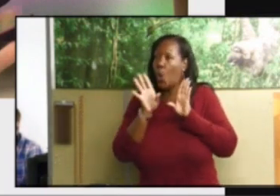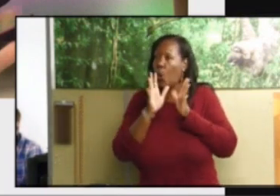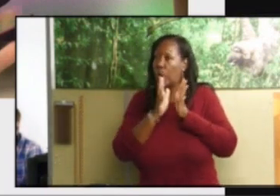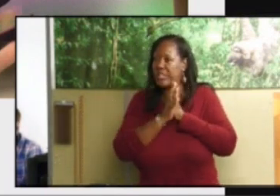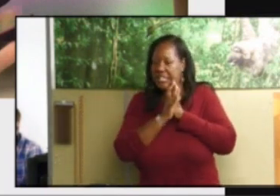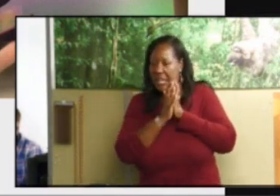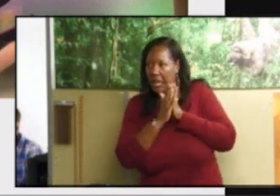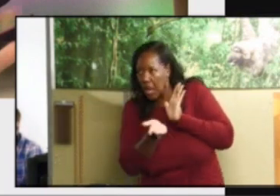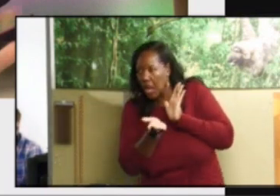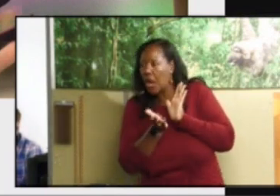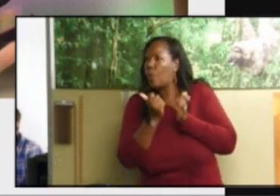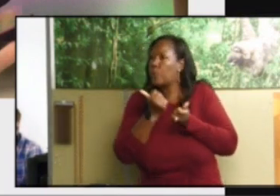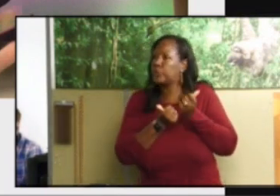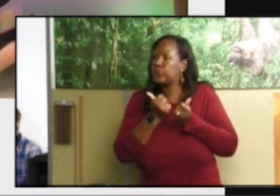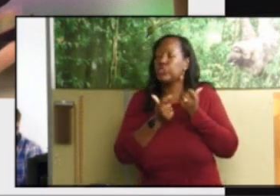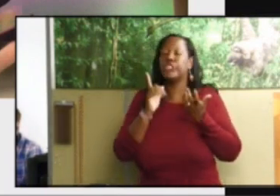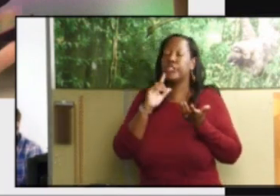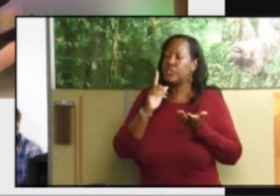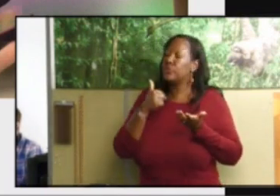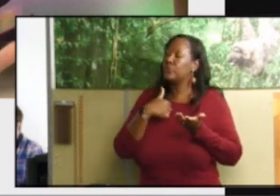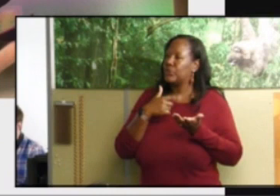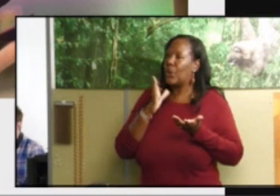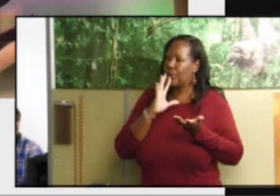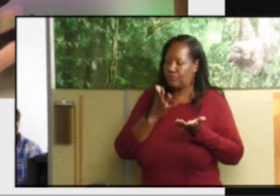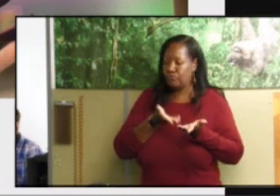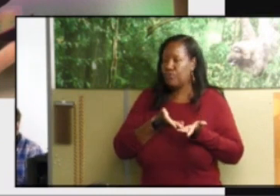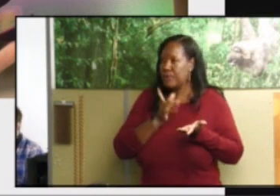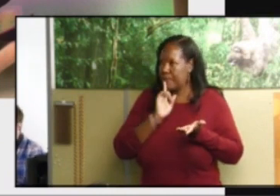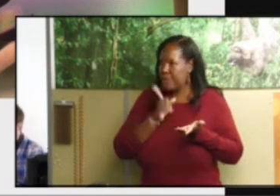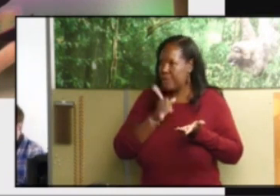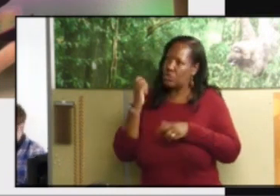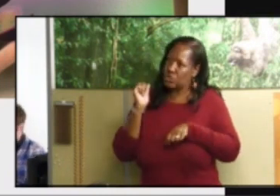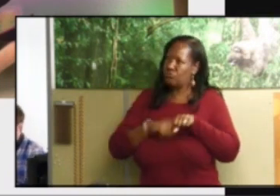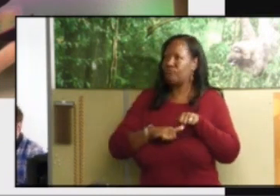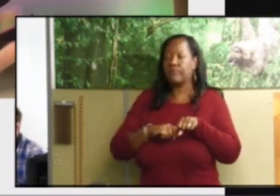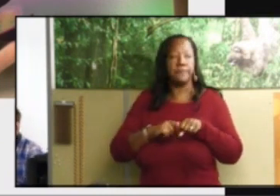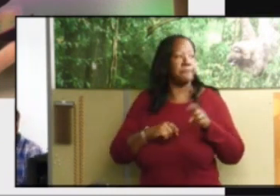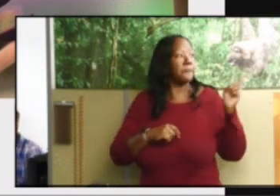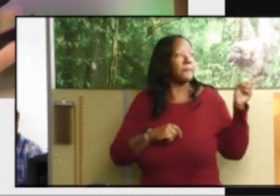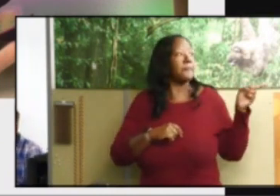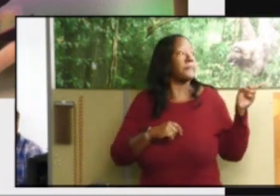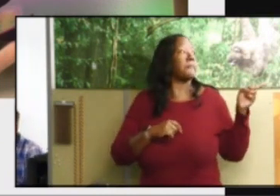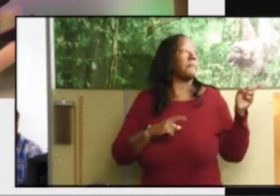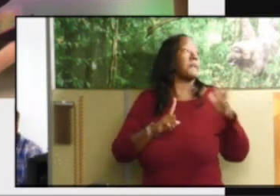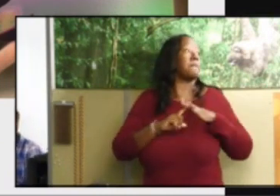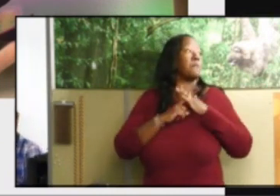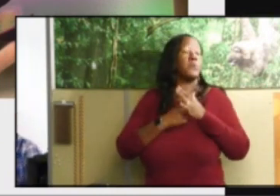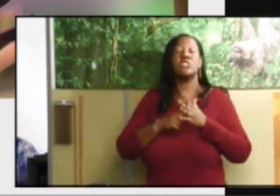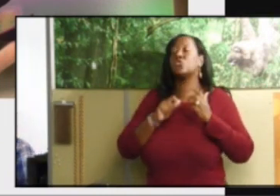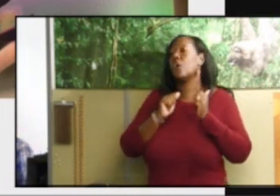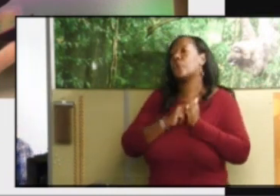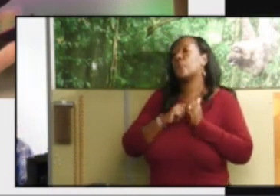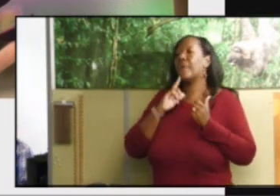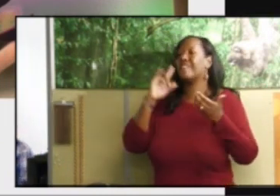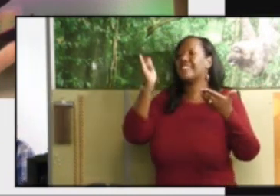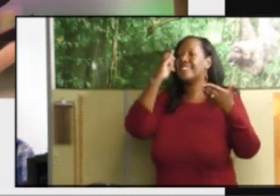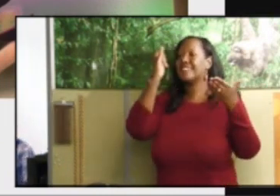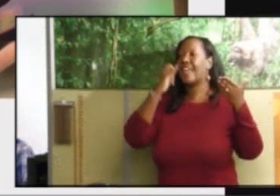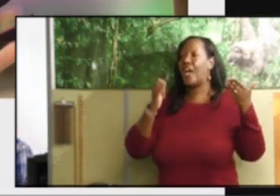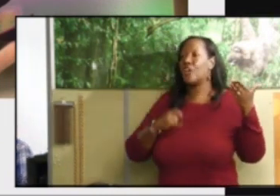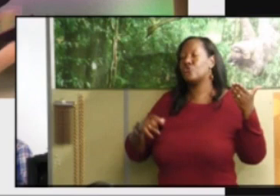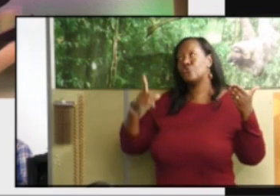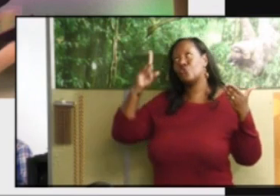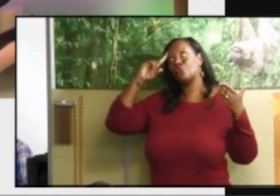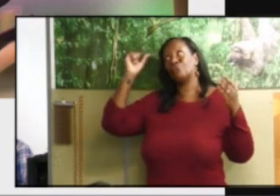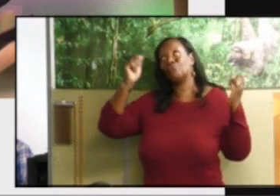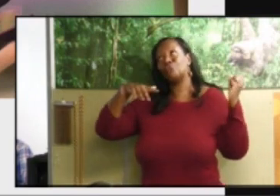withstand its tour. Starting with sketches to kind of brainstorm concepts, get